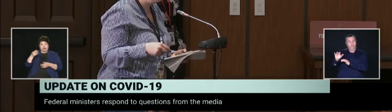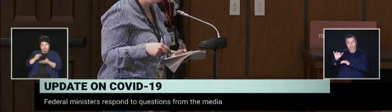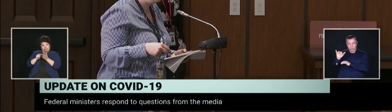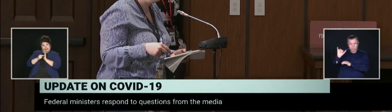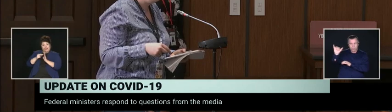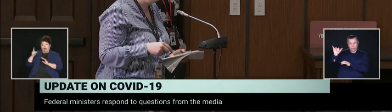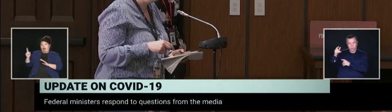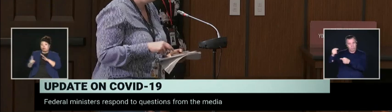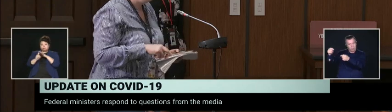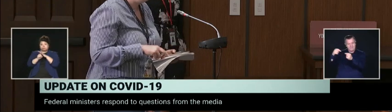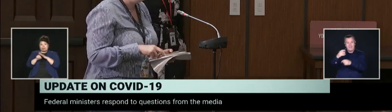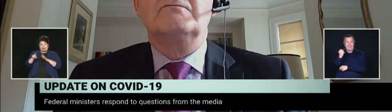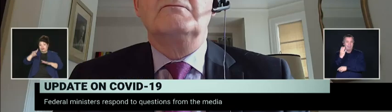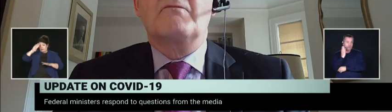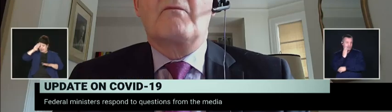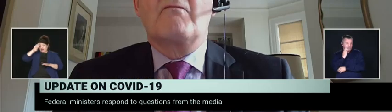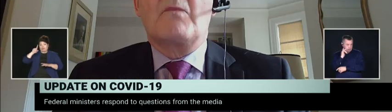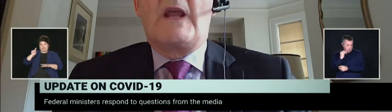for that flight?